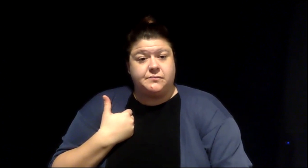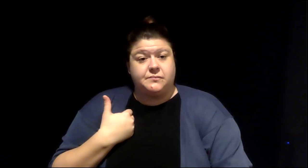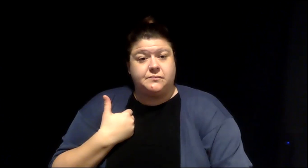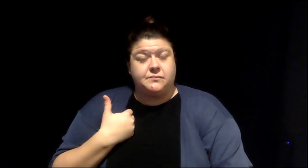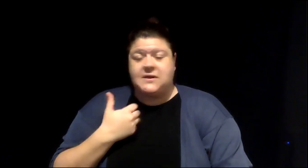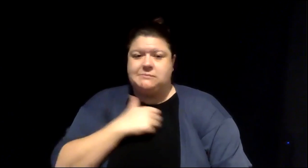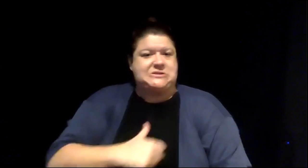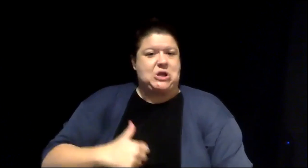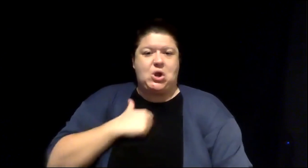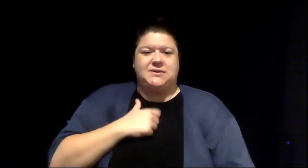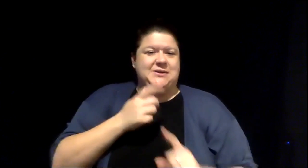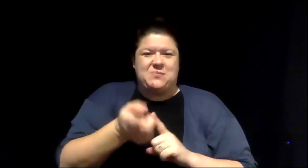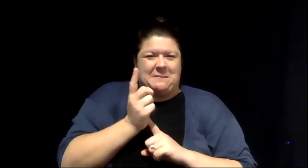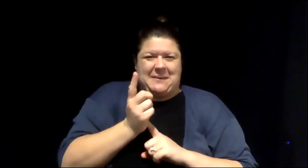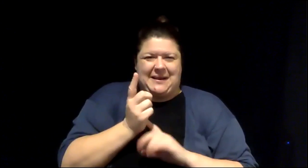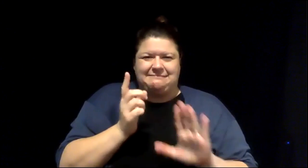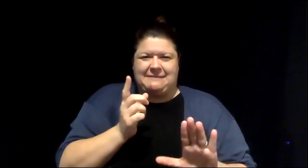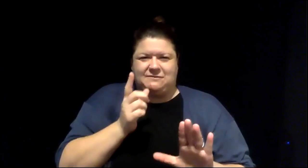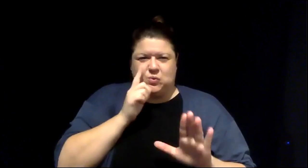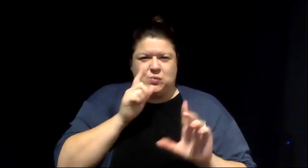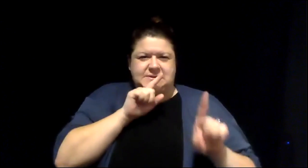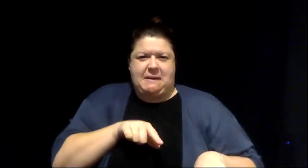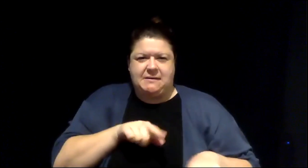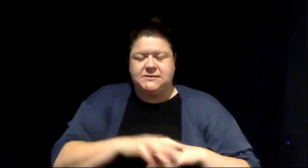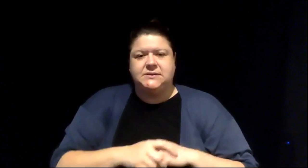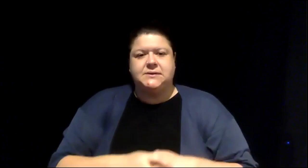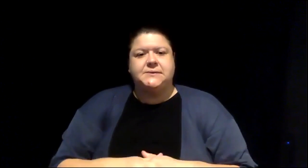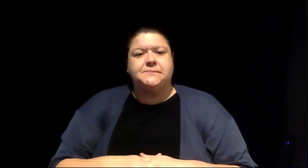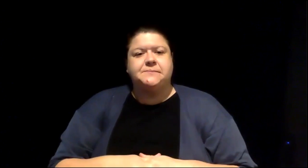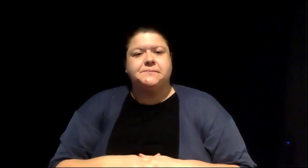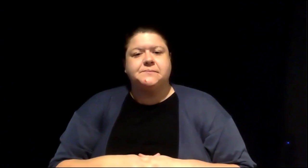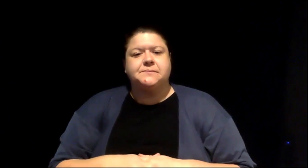excuse me for, I'm just a second, I have to respond to